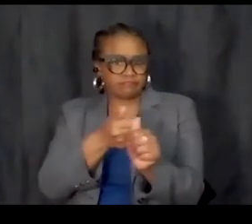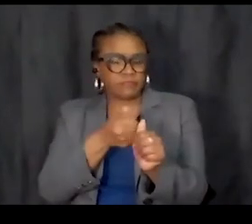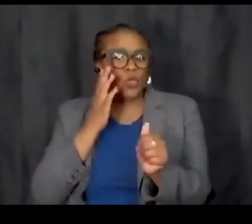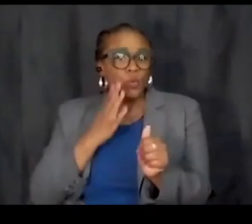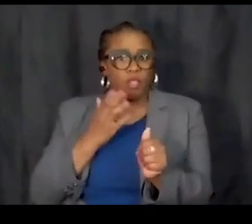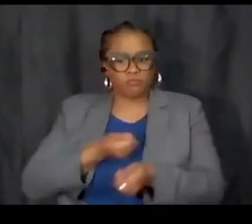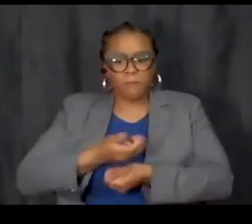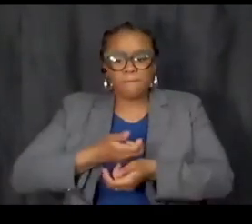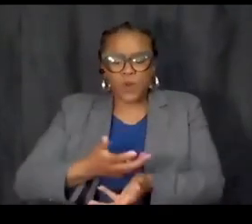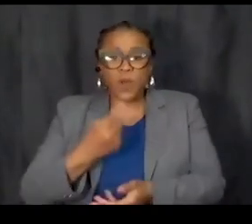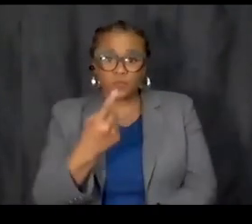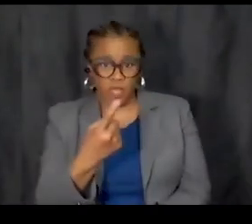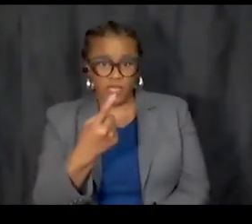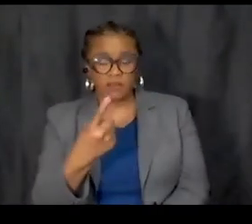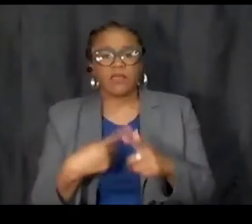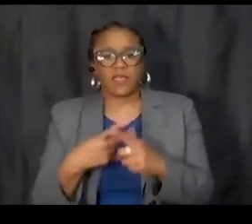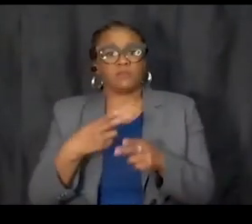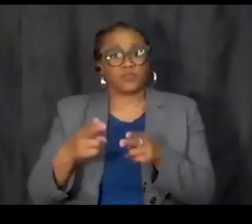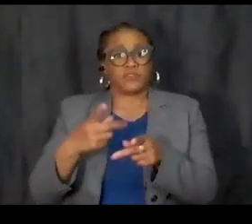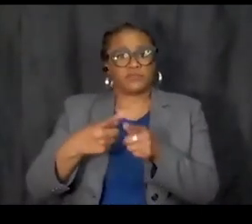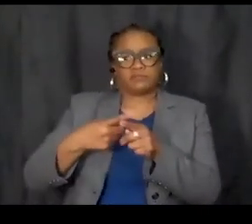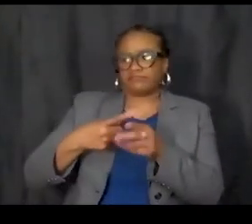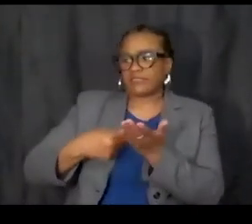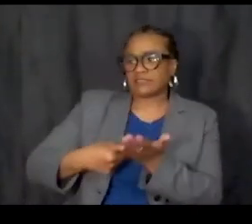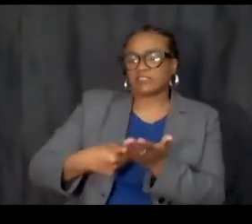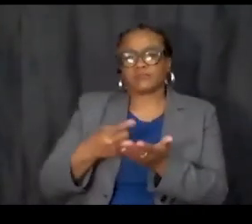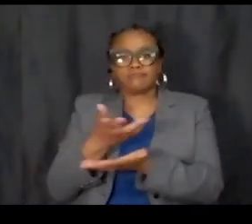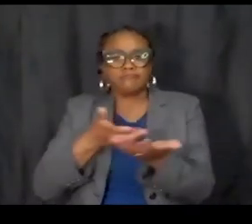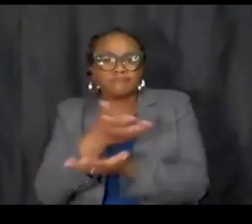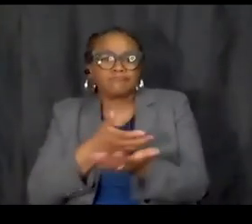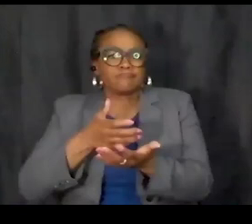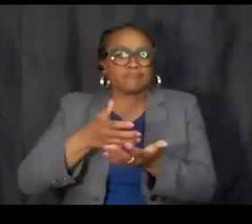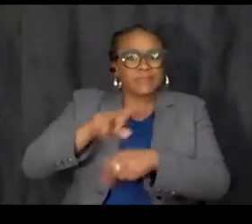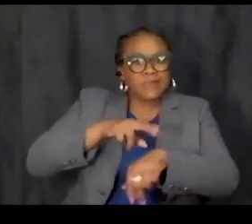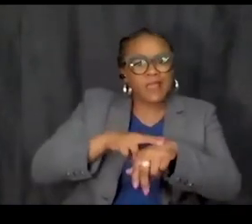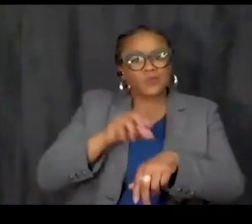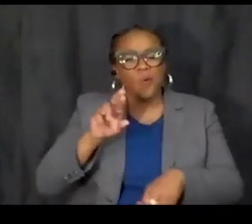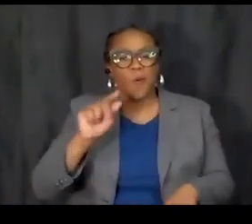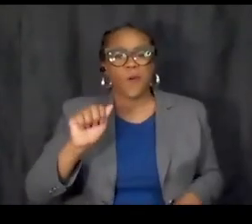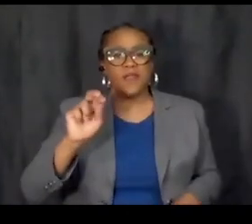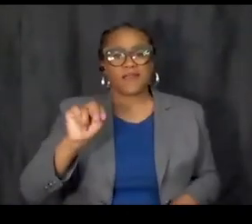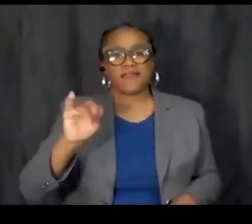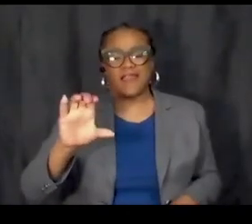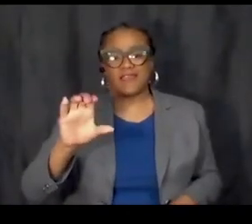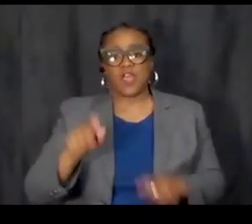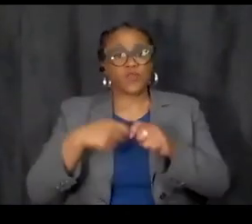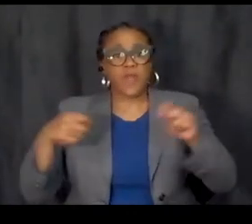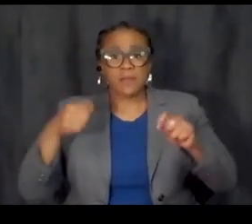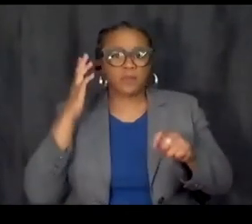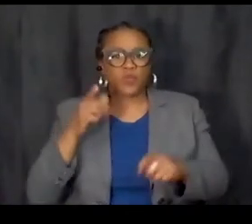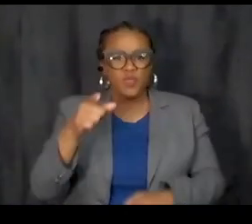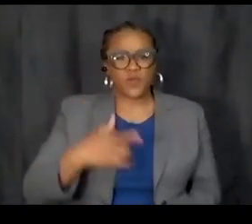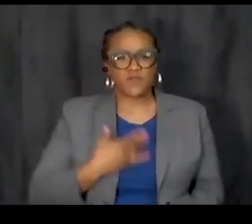poem, and then we'll have a brief discussion, free-flowing, natural, organic, and do a little wrap-up that hopefully